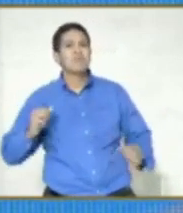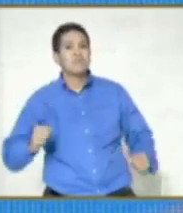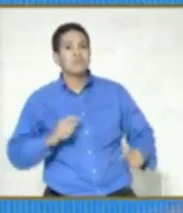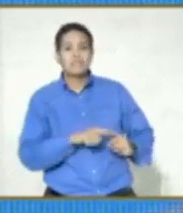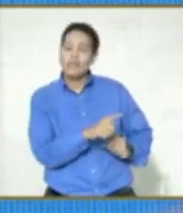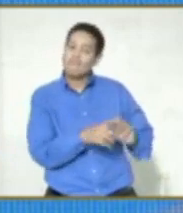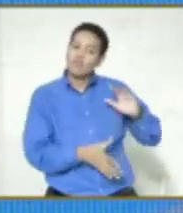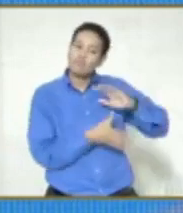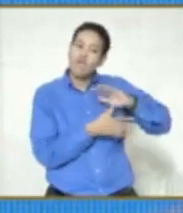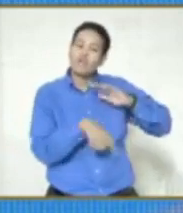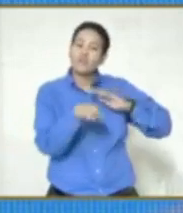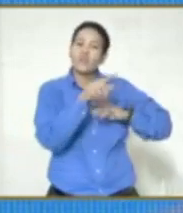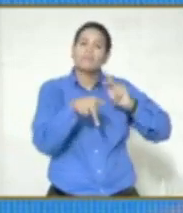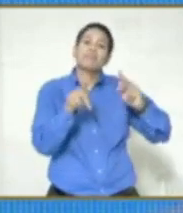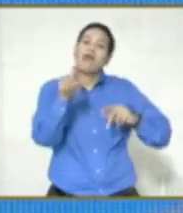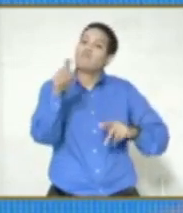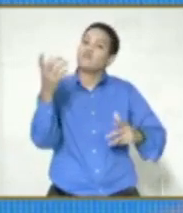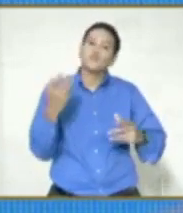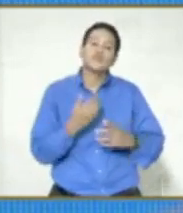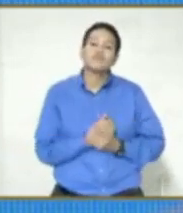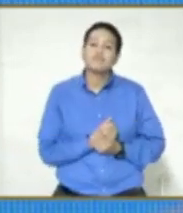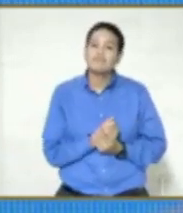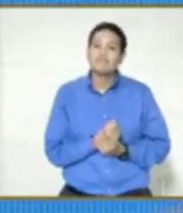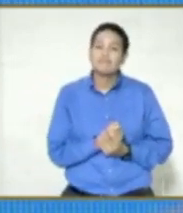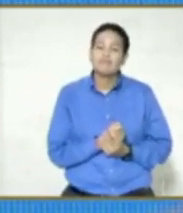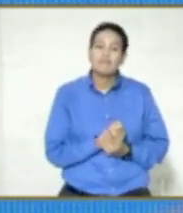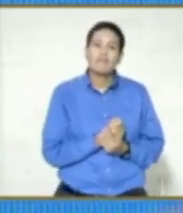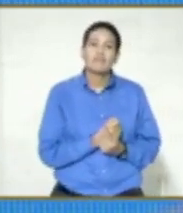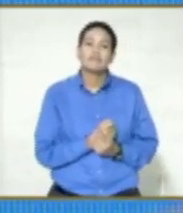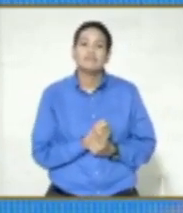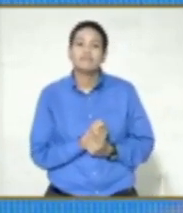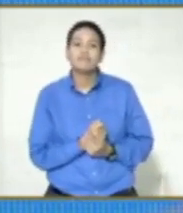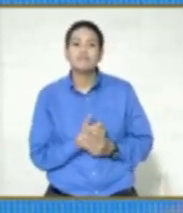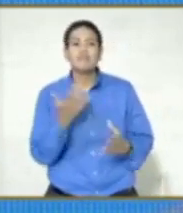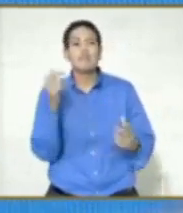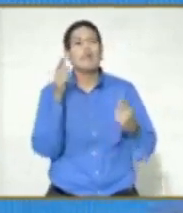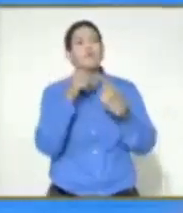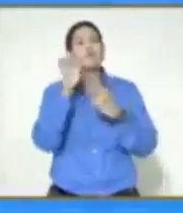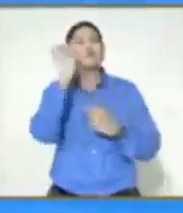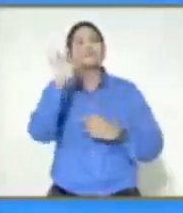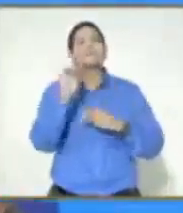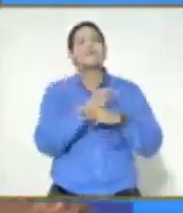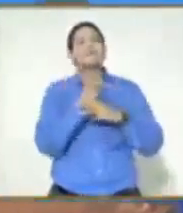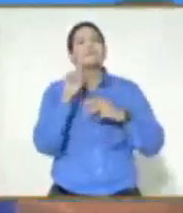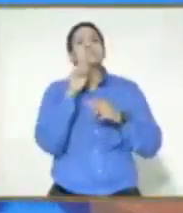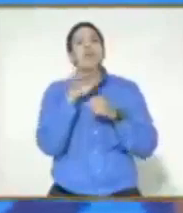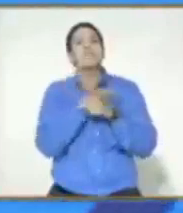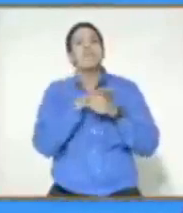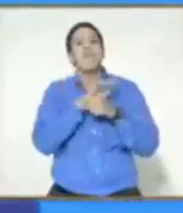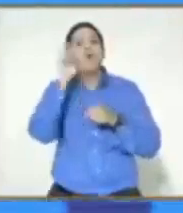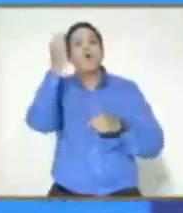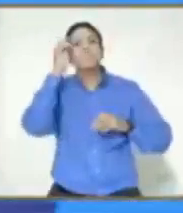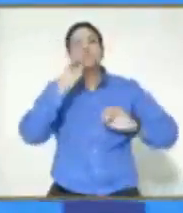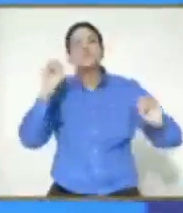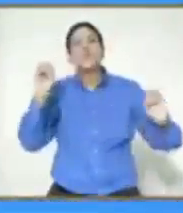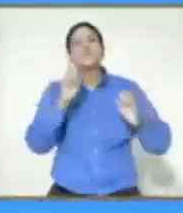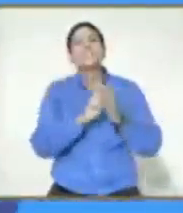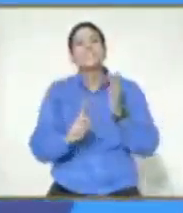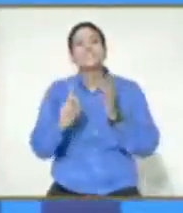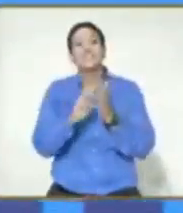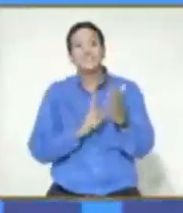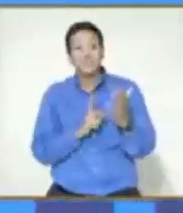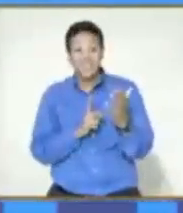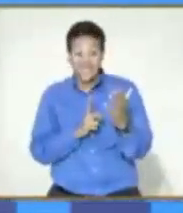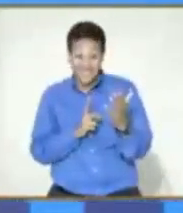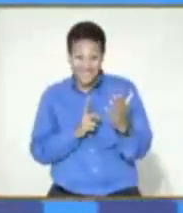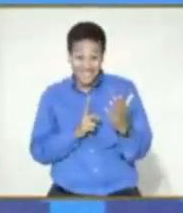system. And I just want to make the point that the Ministry of Local Government, there is no discrimination against